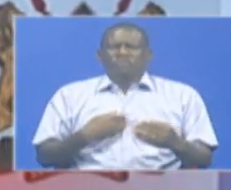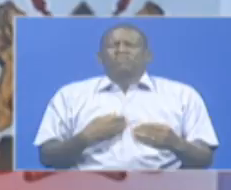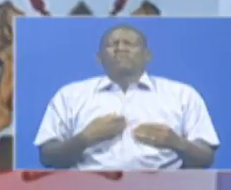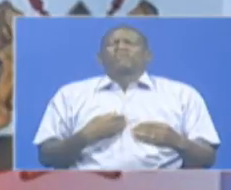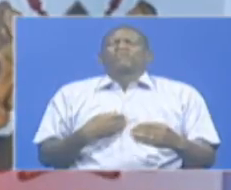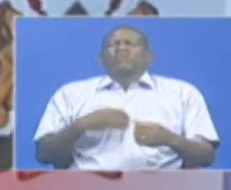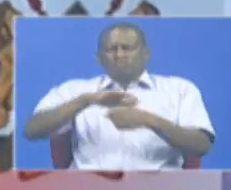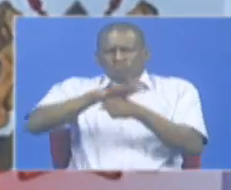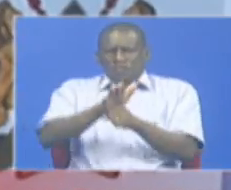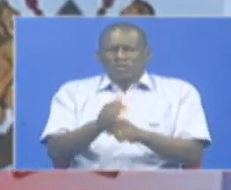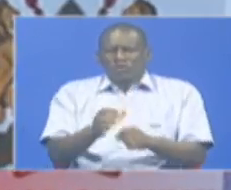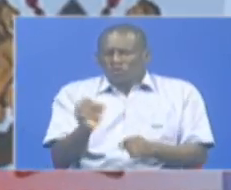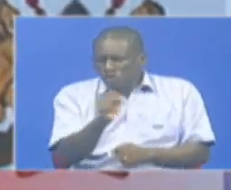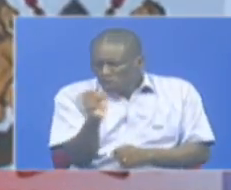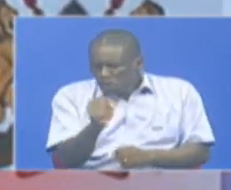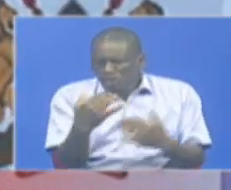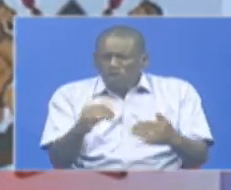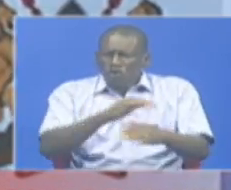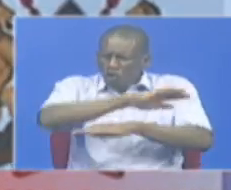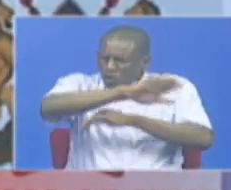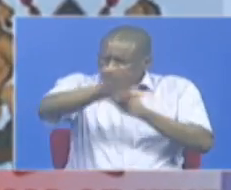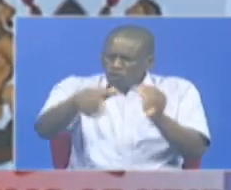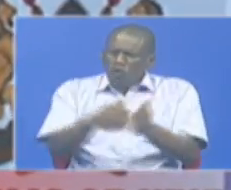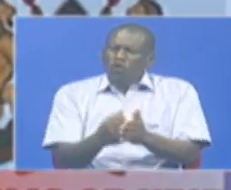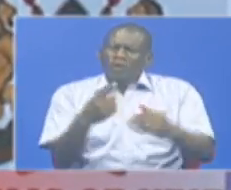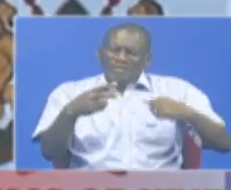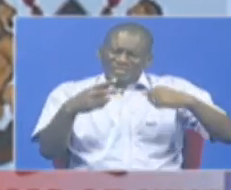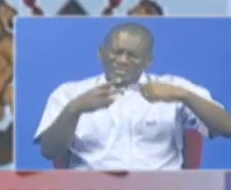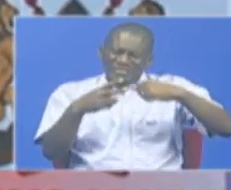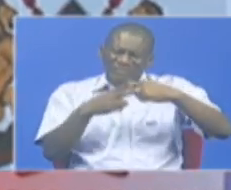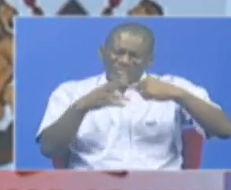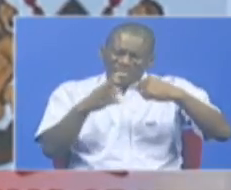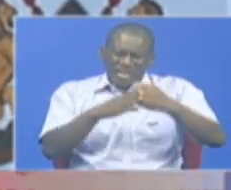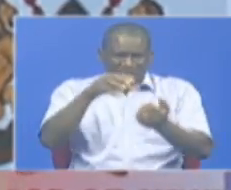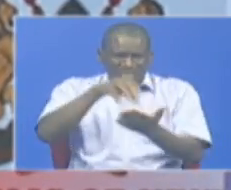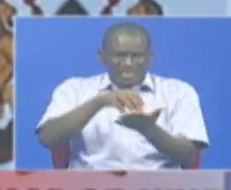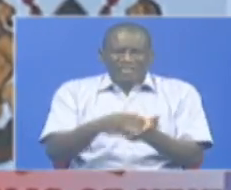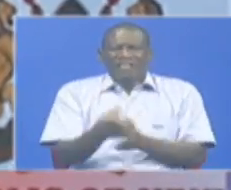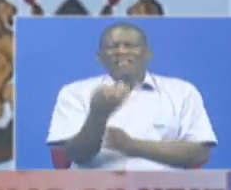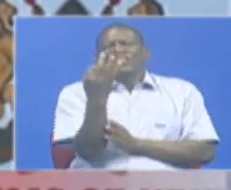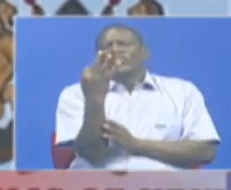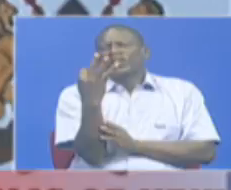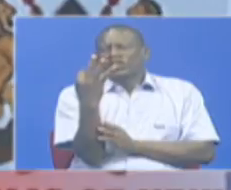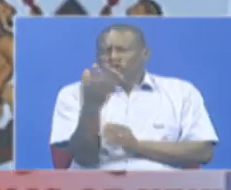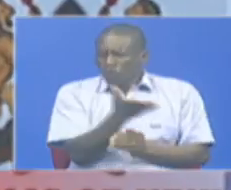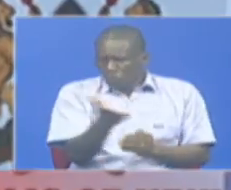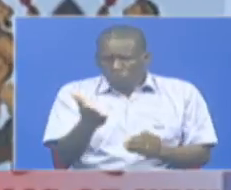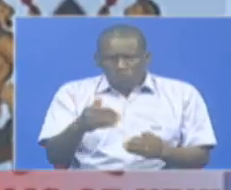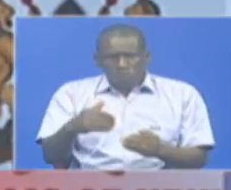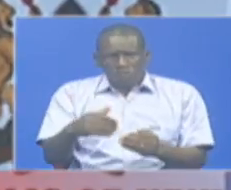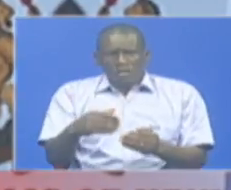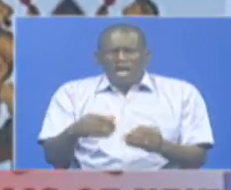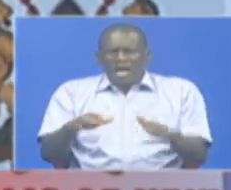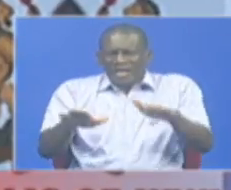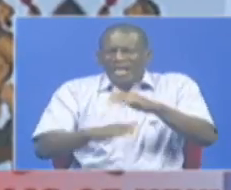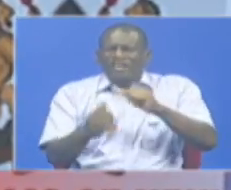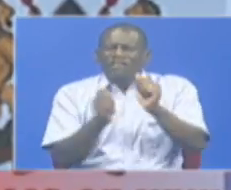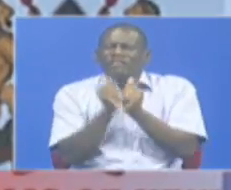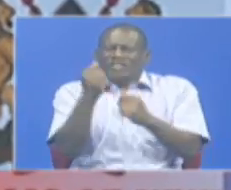age breakdown, of all our 179 cases, 3 of these cases are below 15 years of